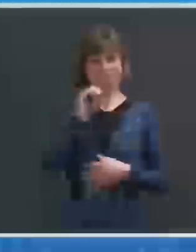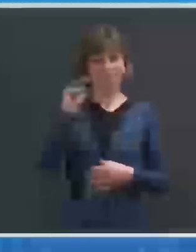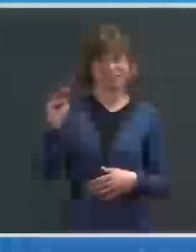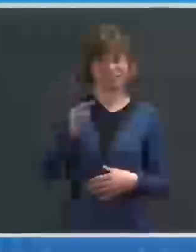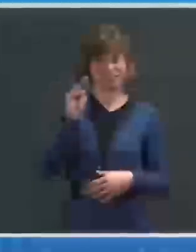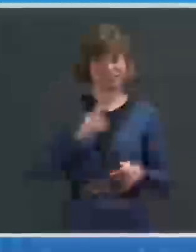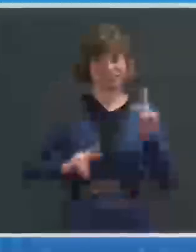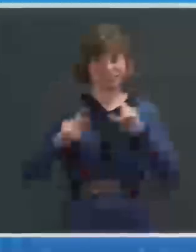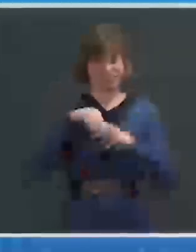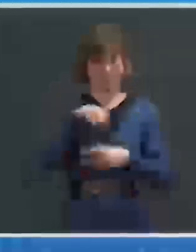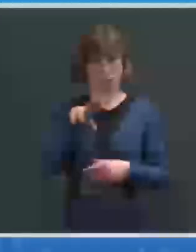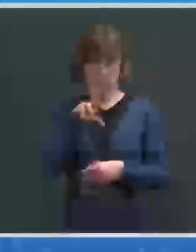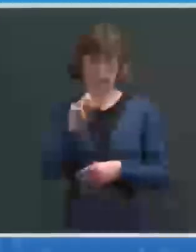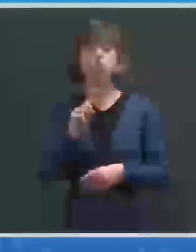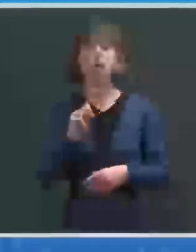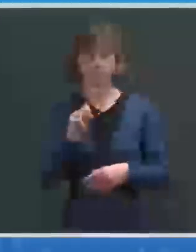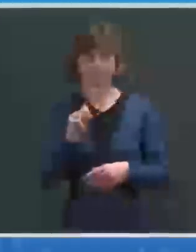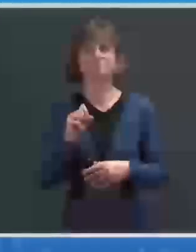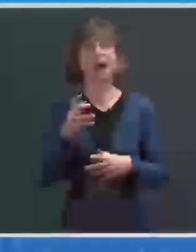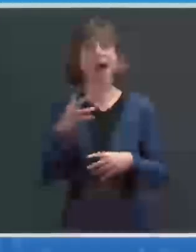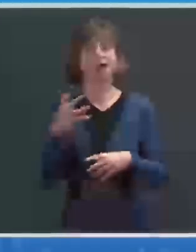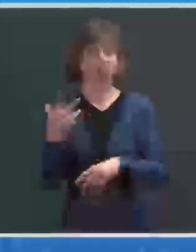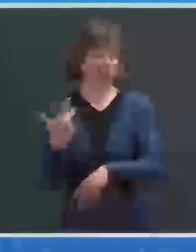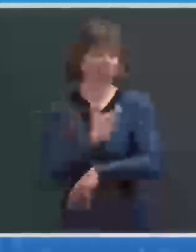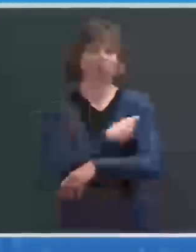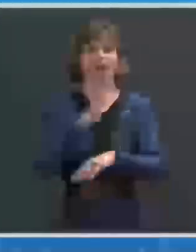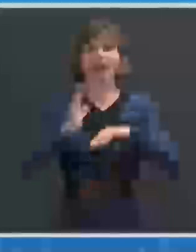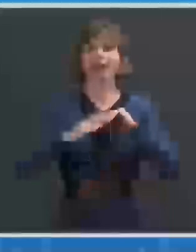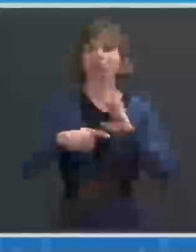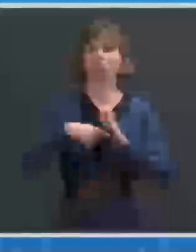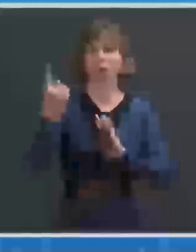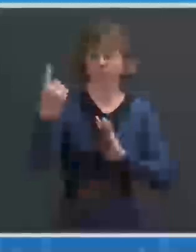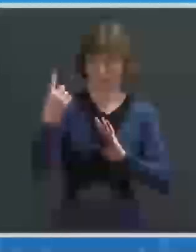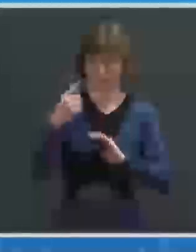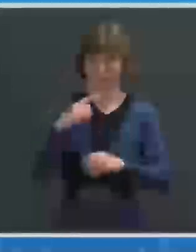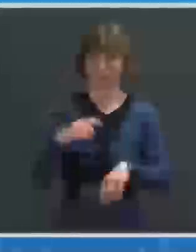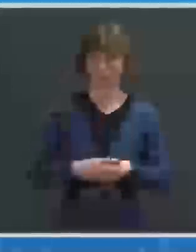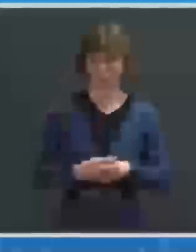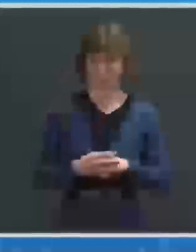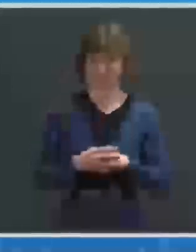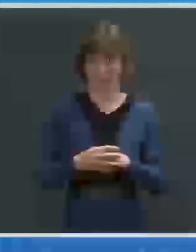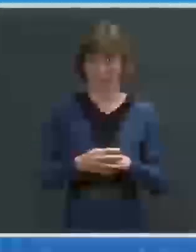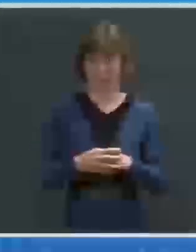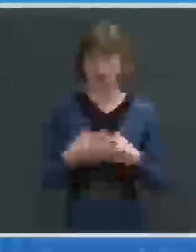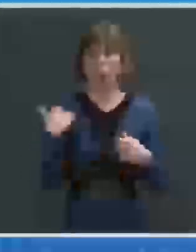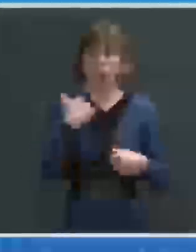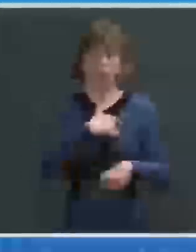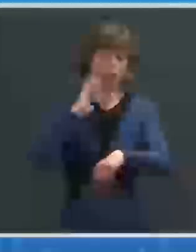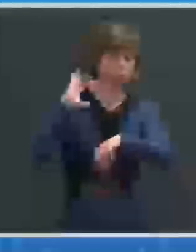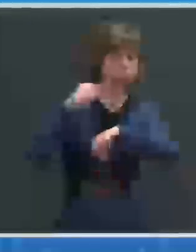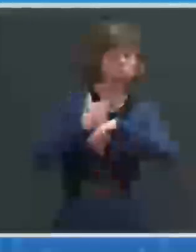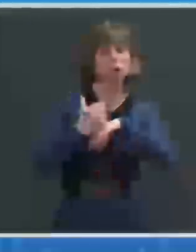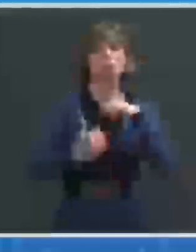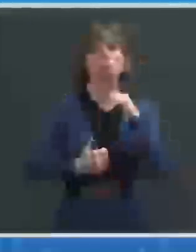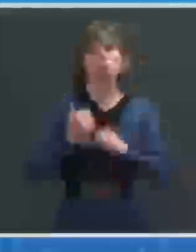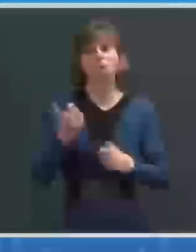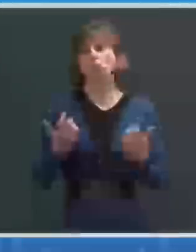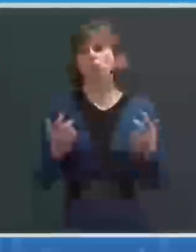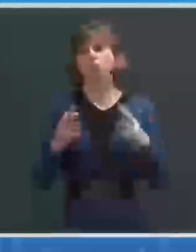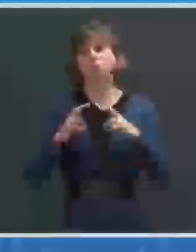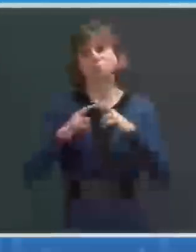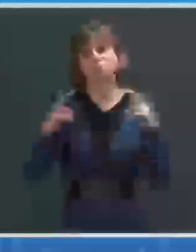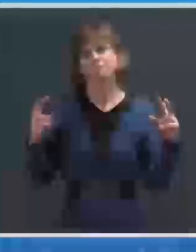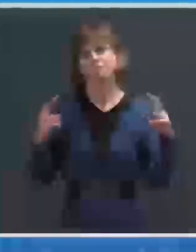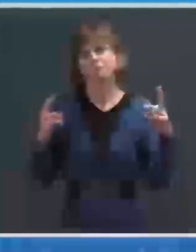States have received at least one dose of a COVID-19 vaccine. We have put in place the most intensive vaccine